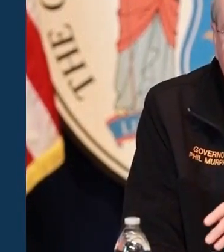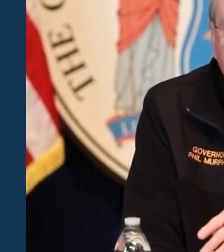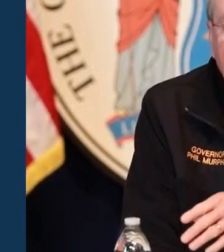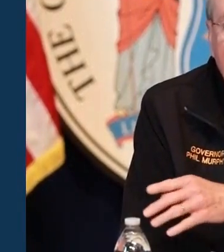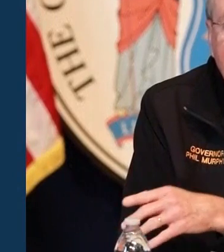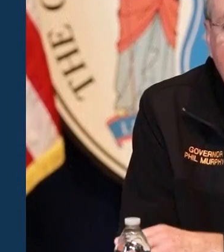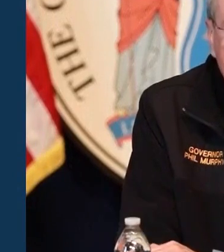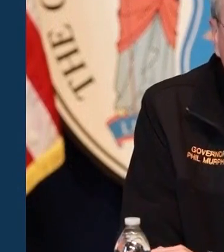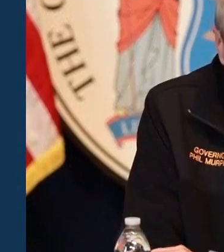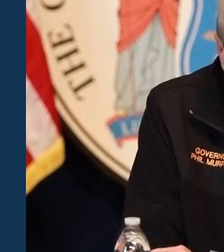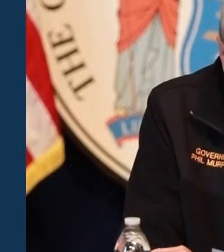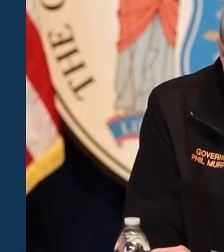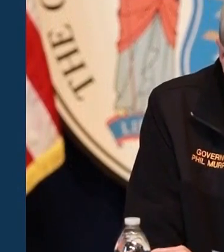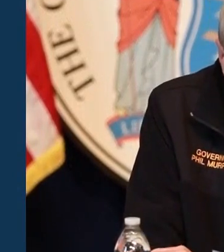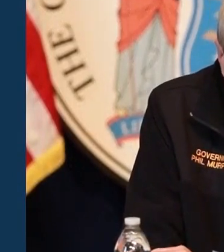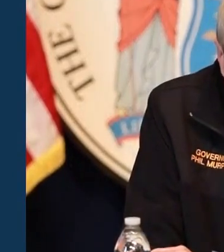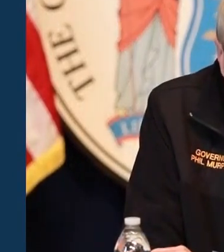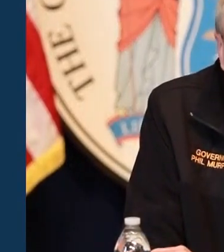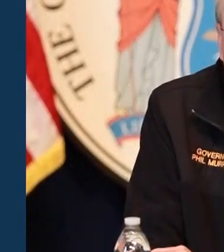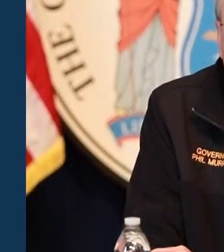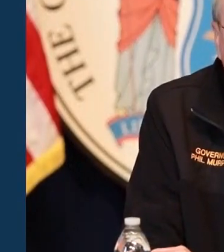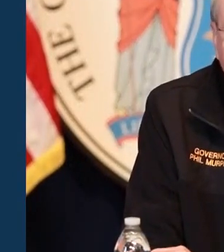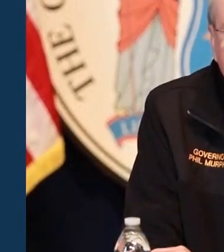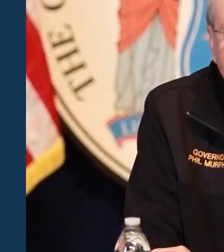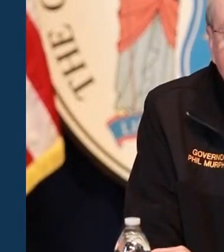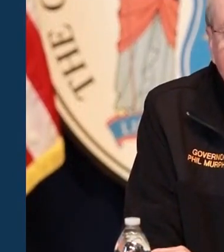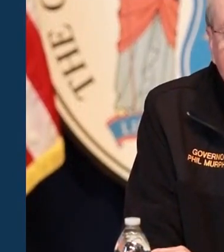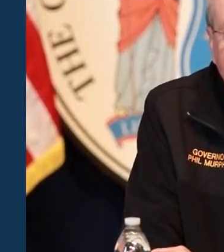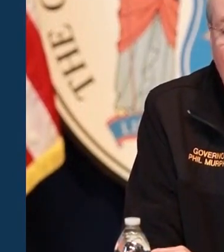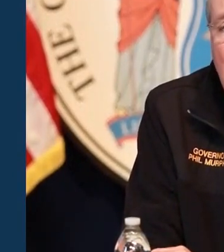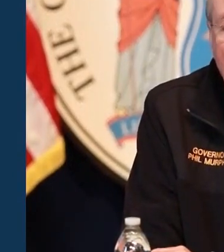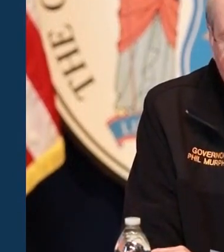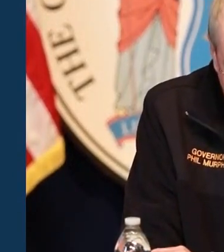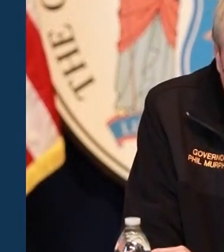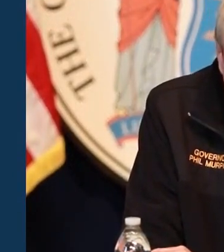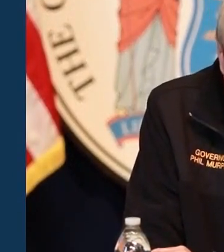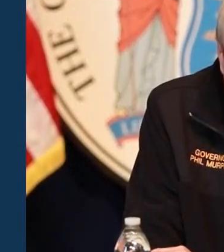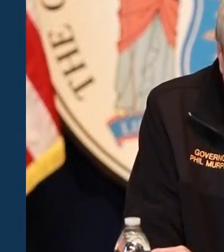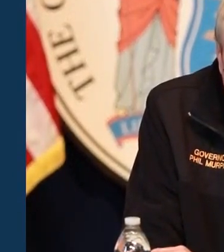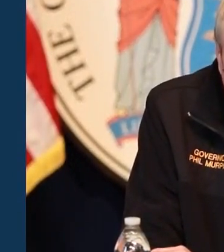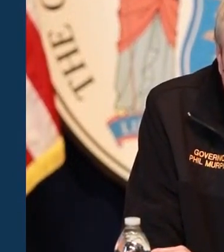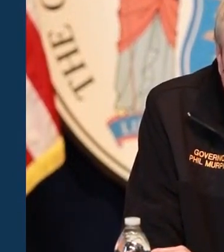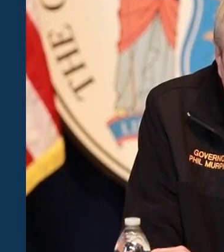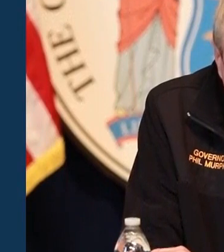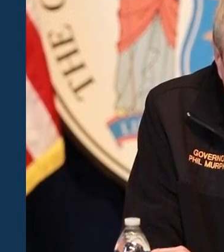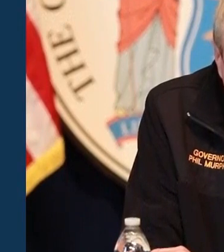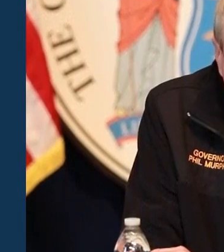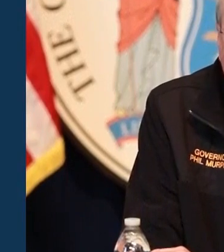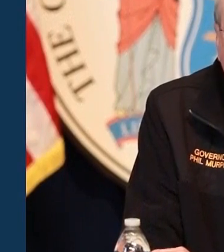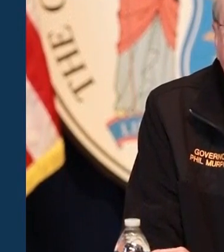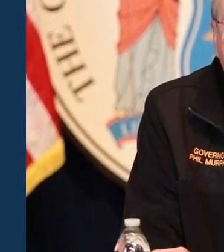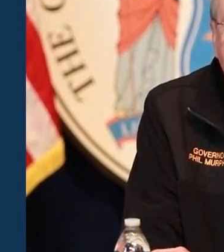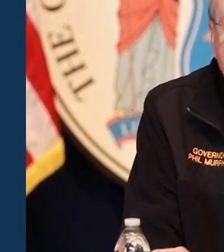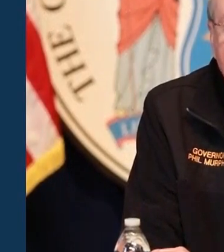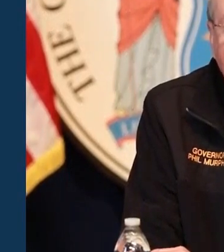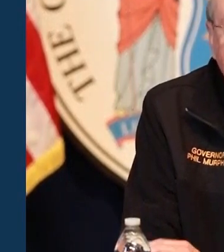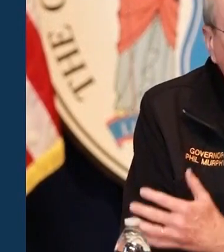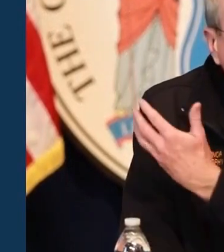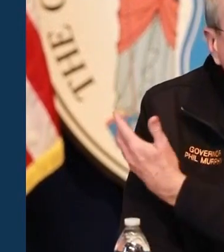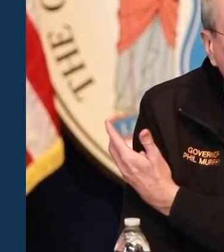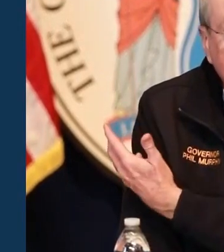ultimately directly to the other. This weekend is Easter weekend, and I know is one where we are used to